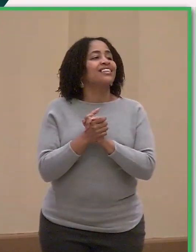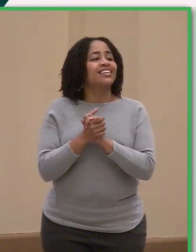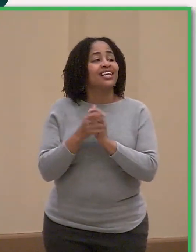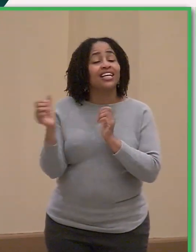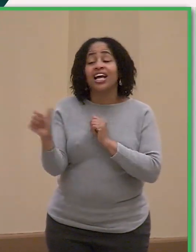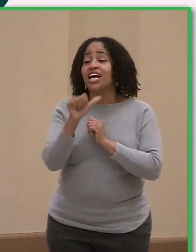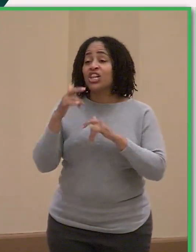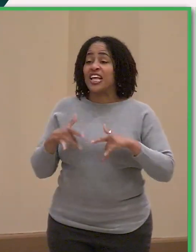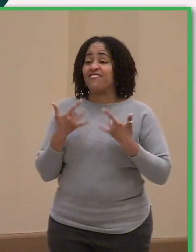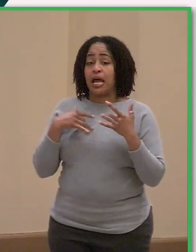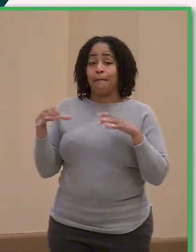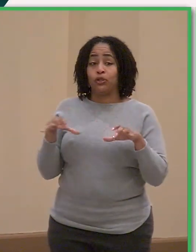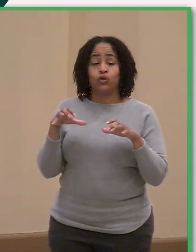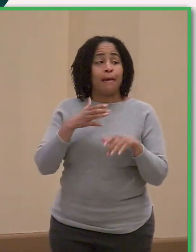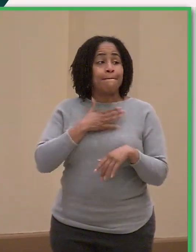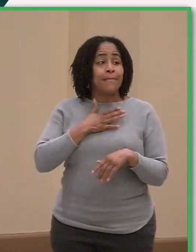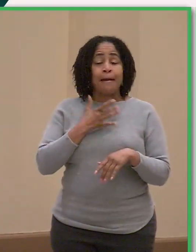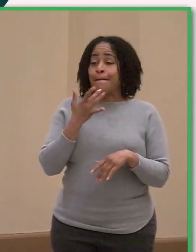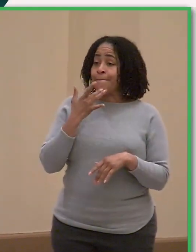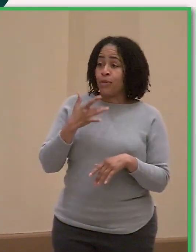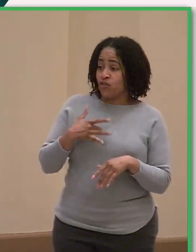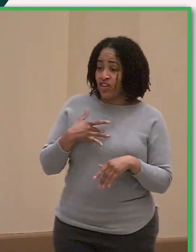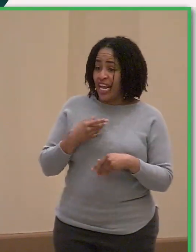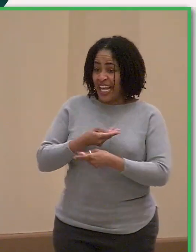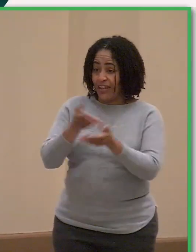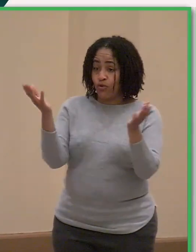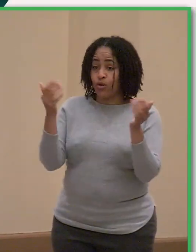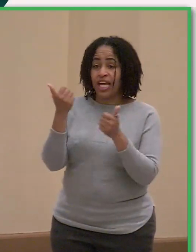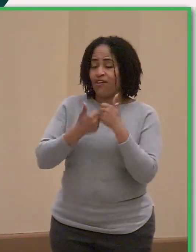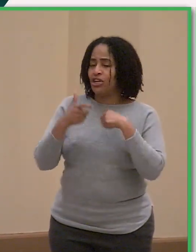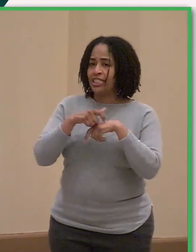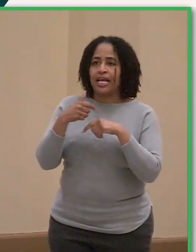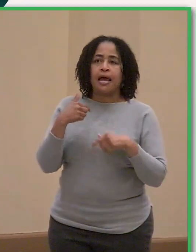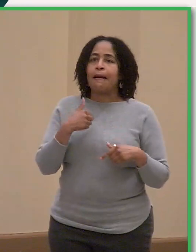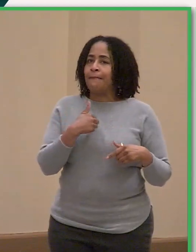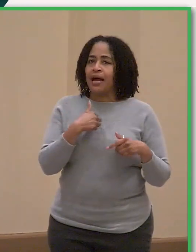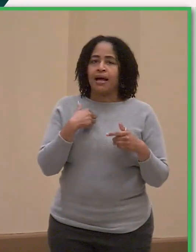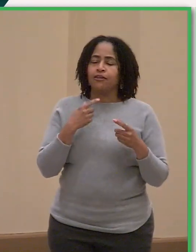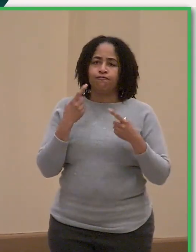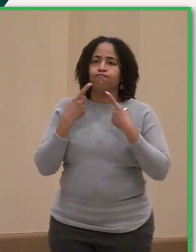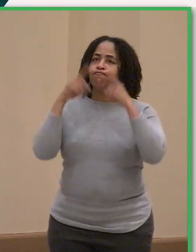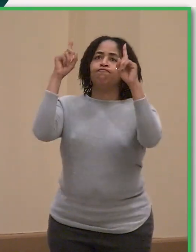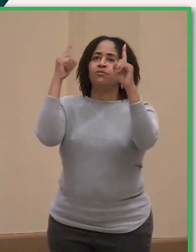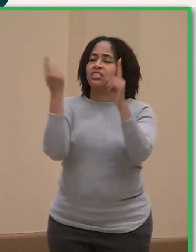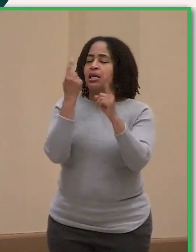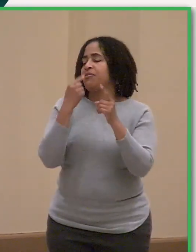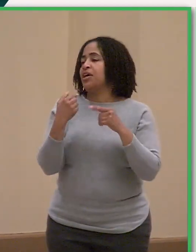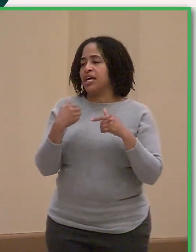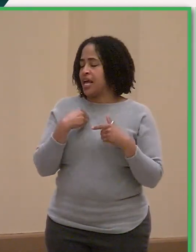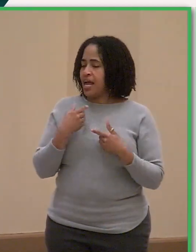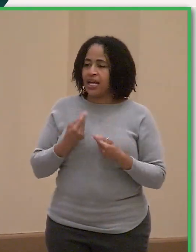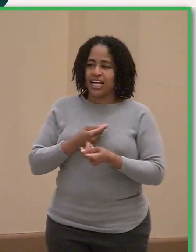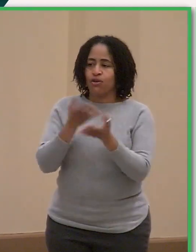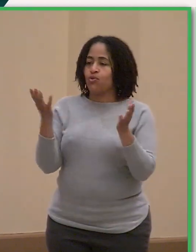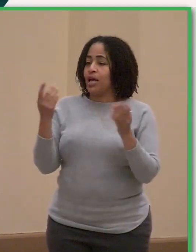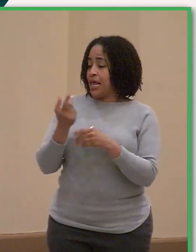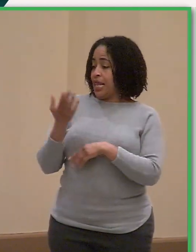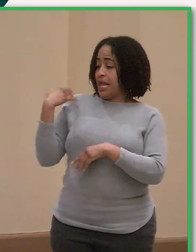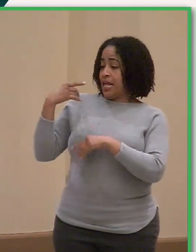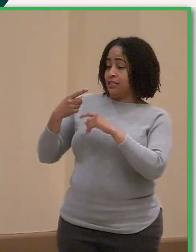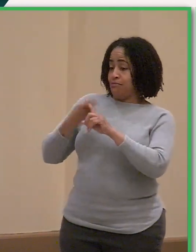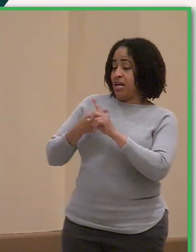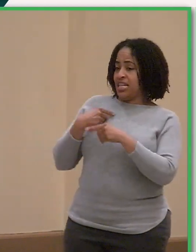Another event I'm doing is my birthday giveaway. Every time I reach a milestone, I have a giveaway. Like when I graduated last month, I did a big giveaway. I think I